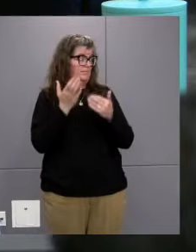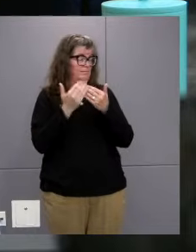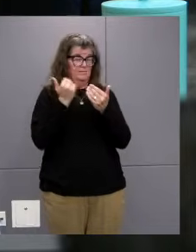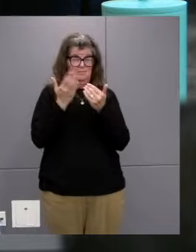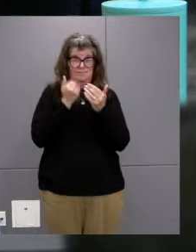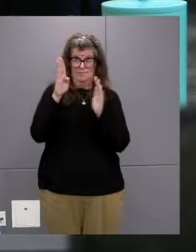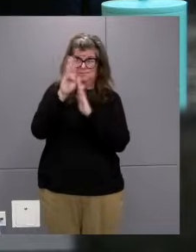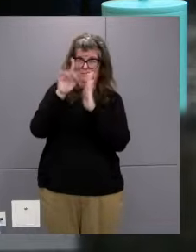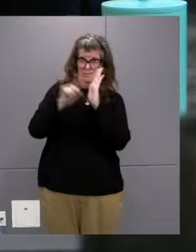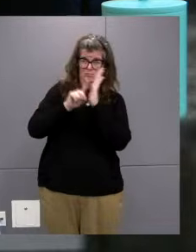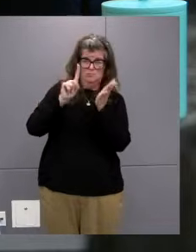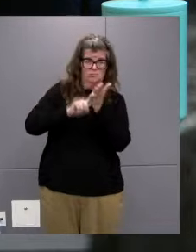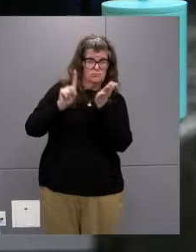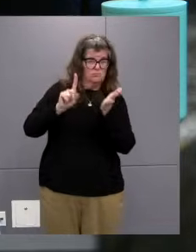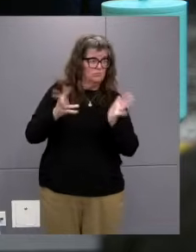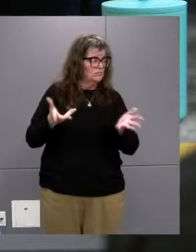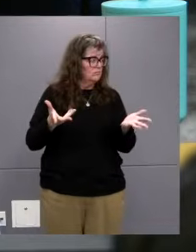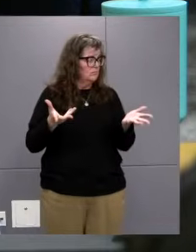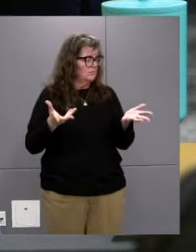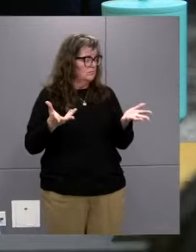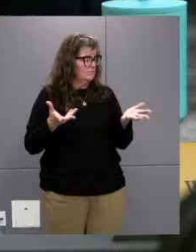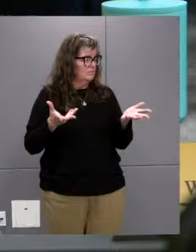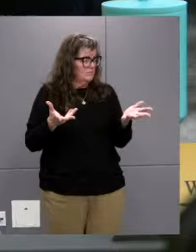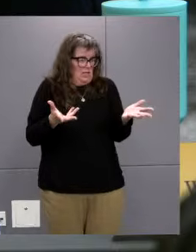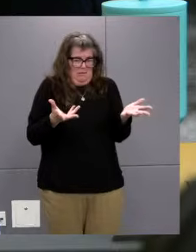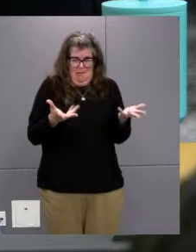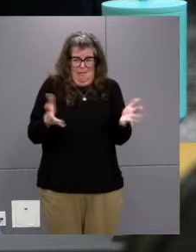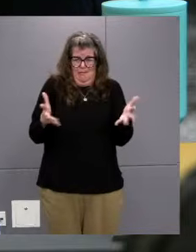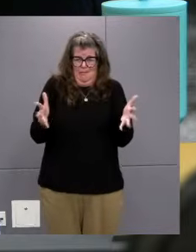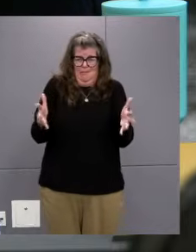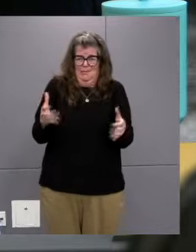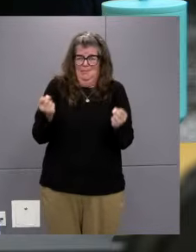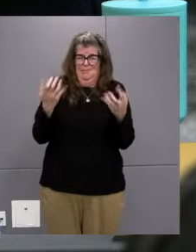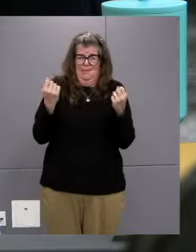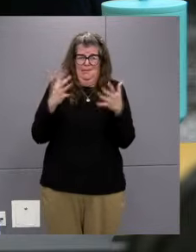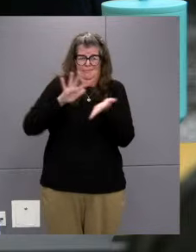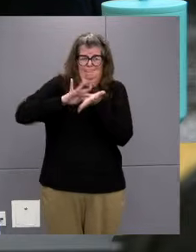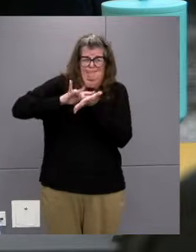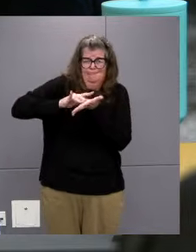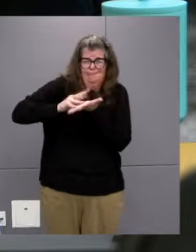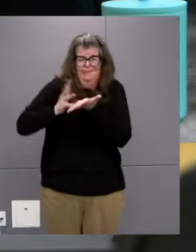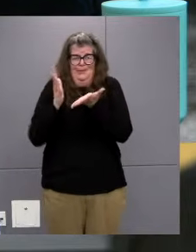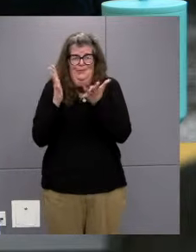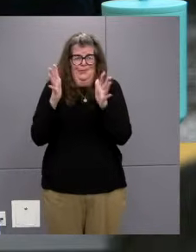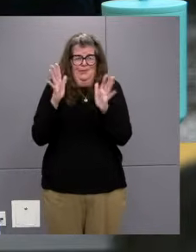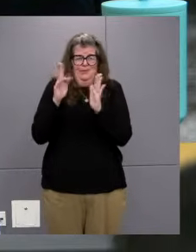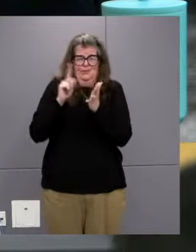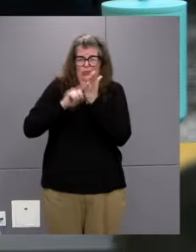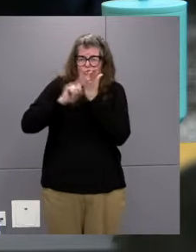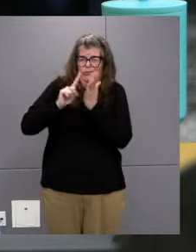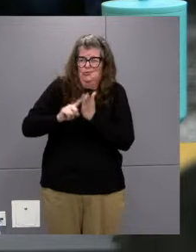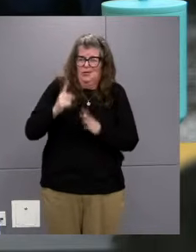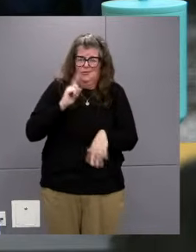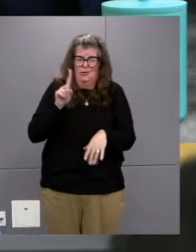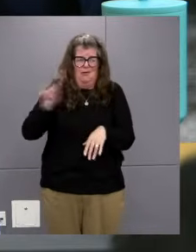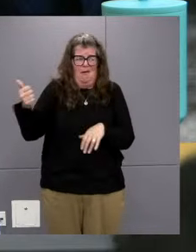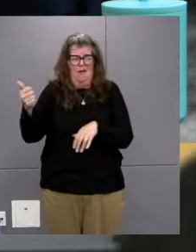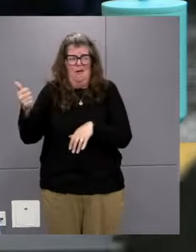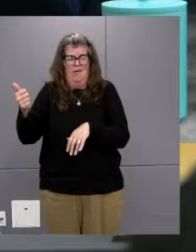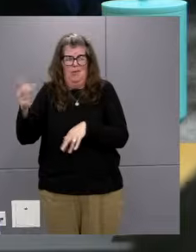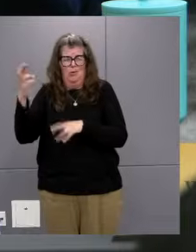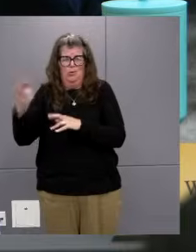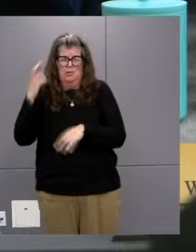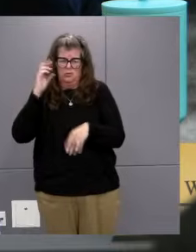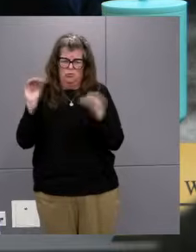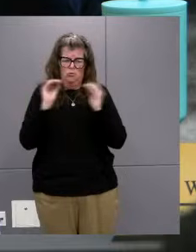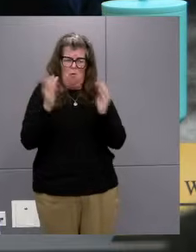background check, I mean, I just had 3 done this week already, and fingerprints. It's crazy. So that was not offered to any of us.